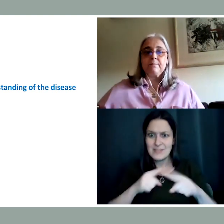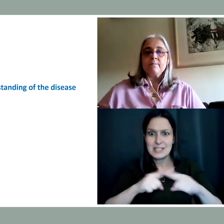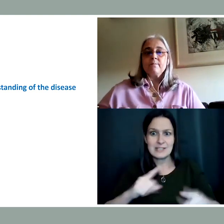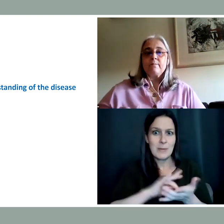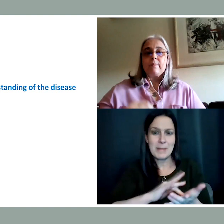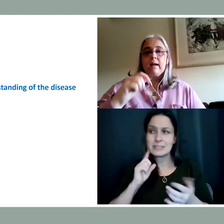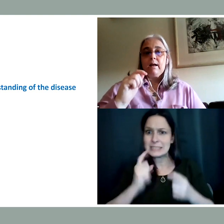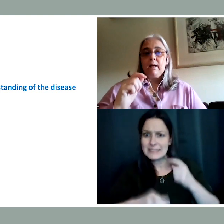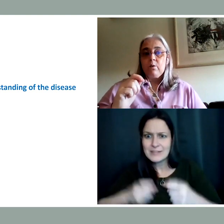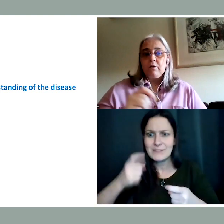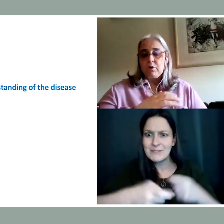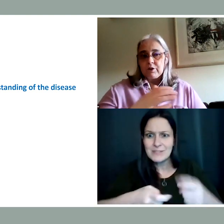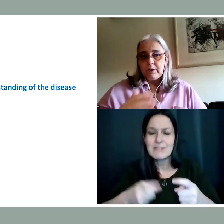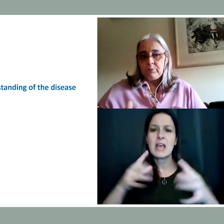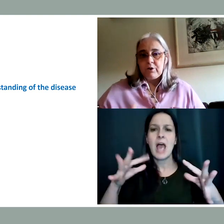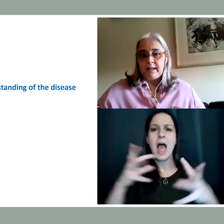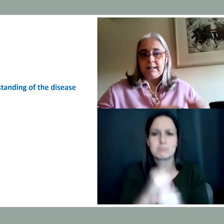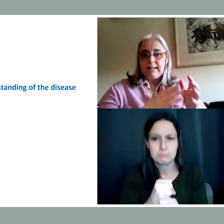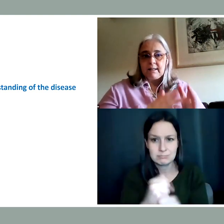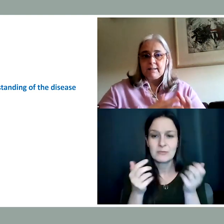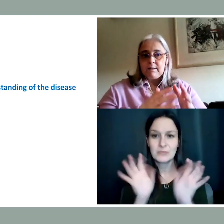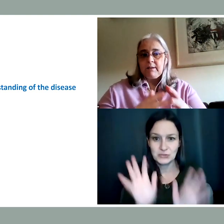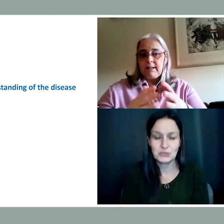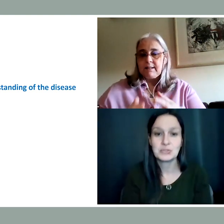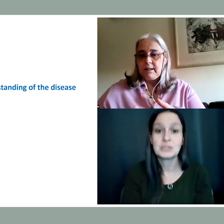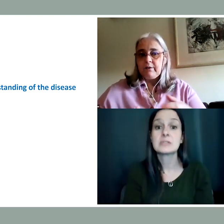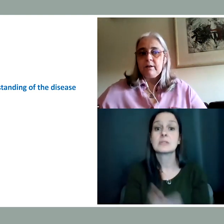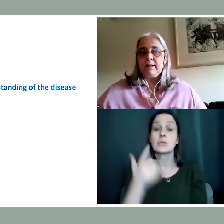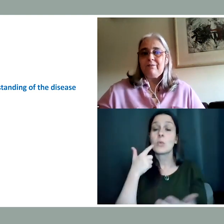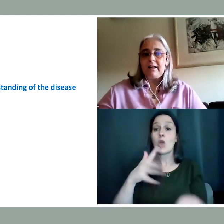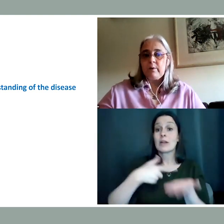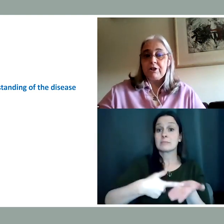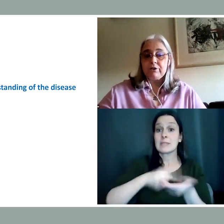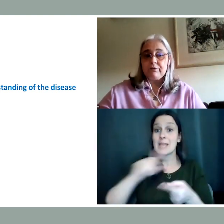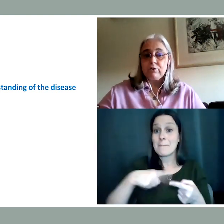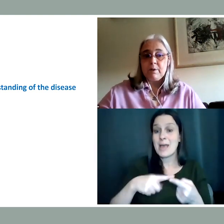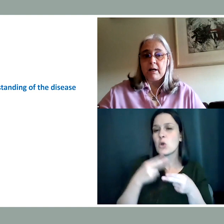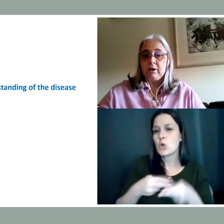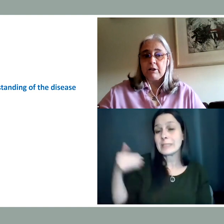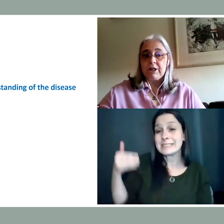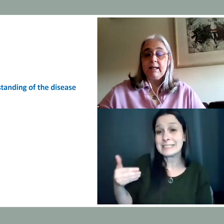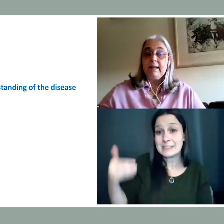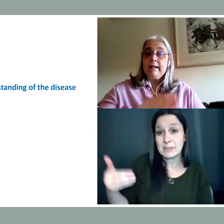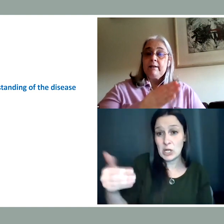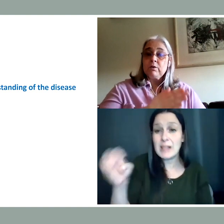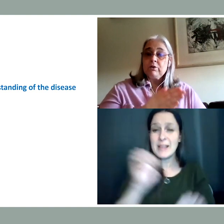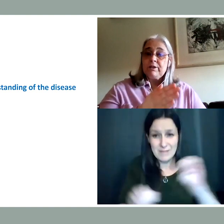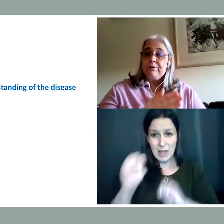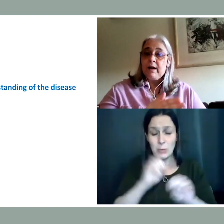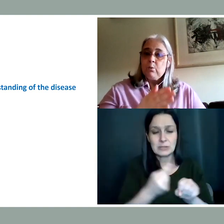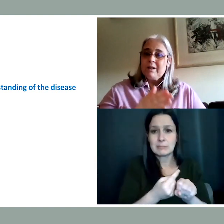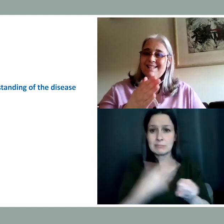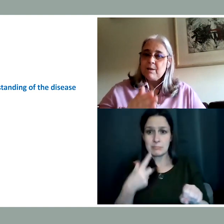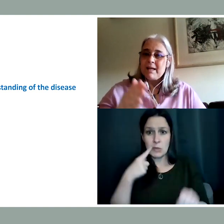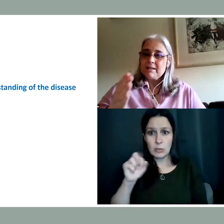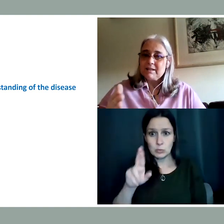treatments. Of course, what we already discussed about this serial evaluation of tumor biology, and also